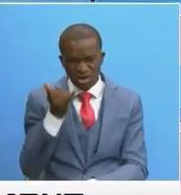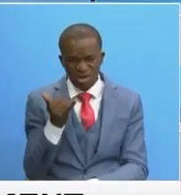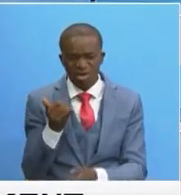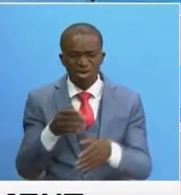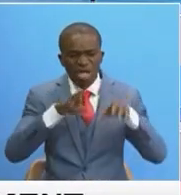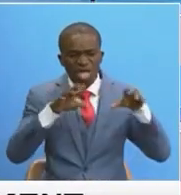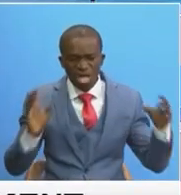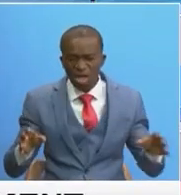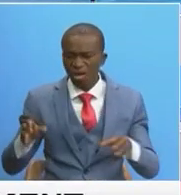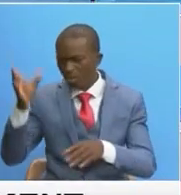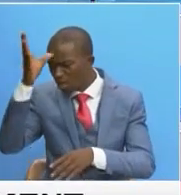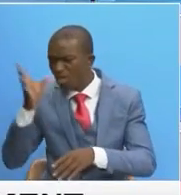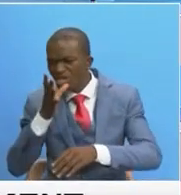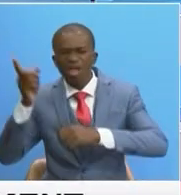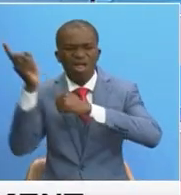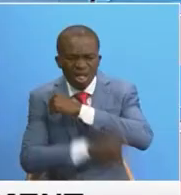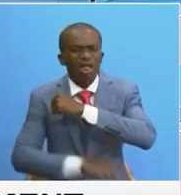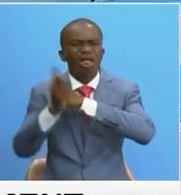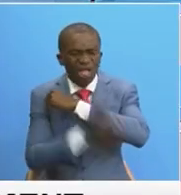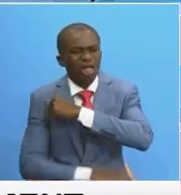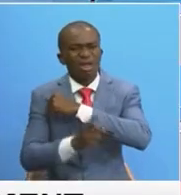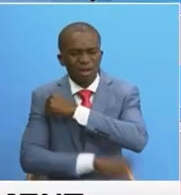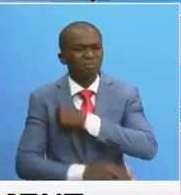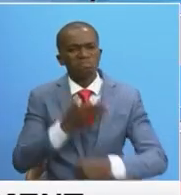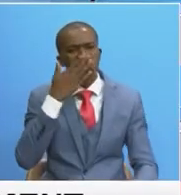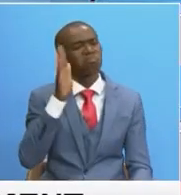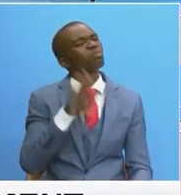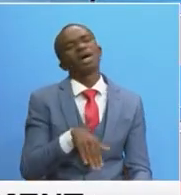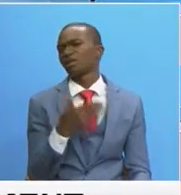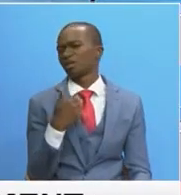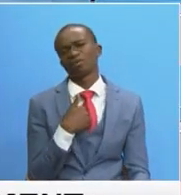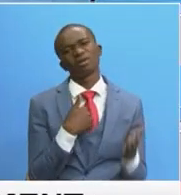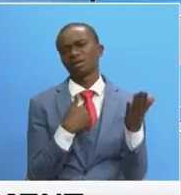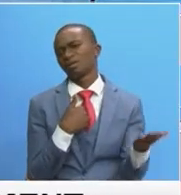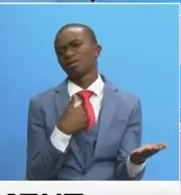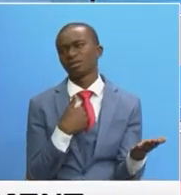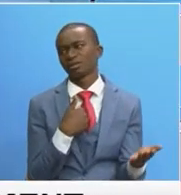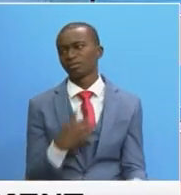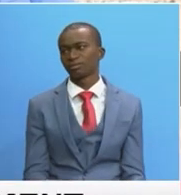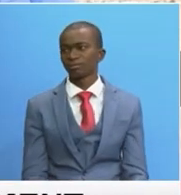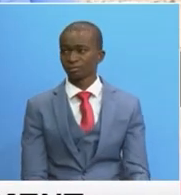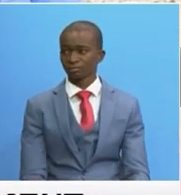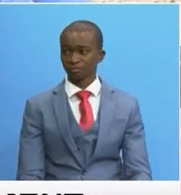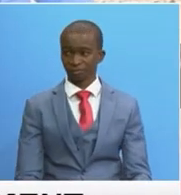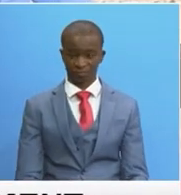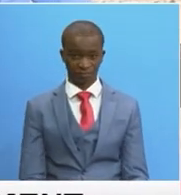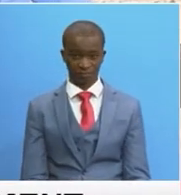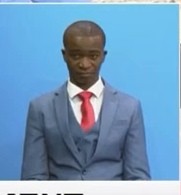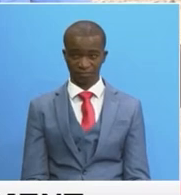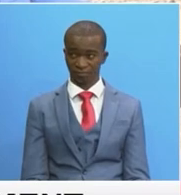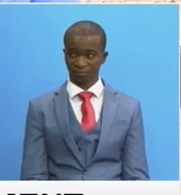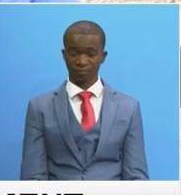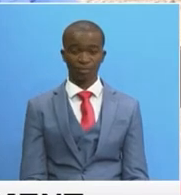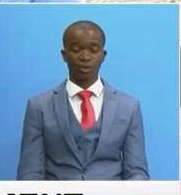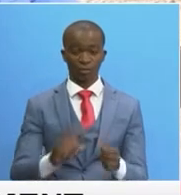among children in the area. Let's join Simfukwe Mwangala in the following report. In a move to